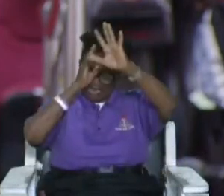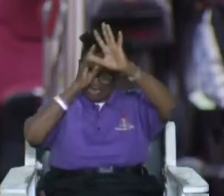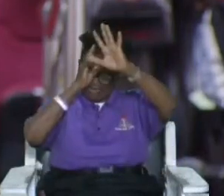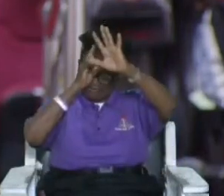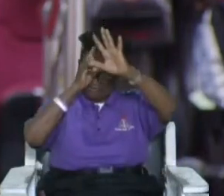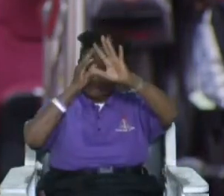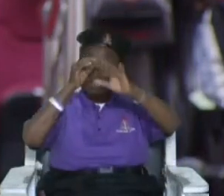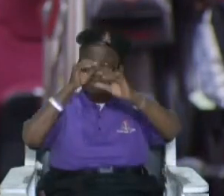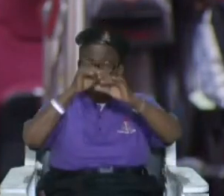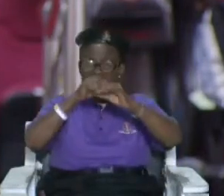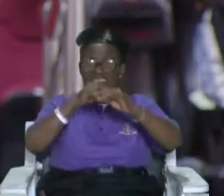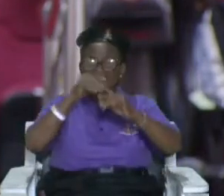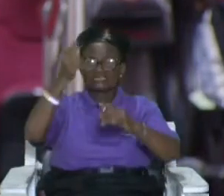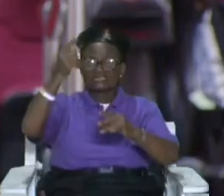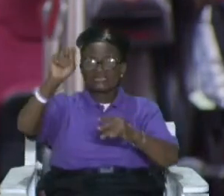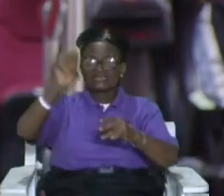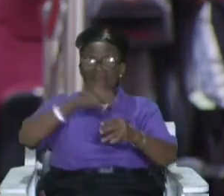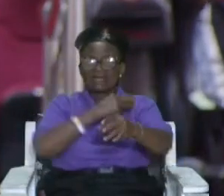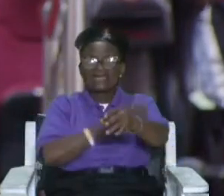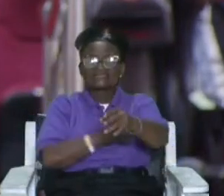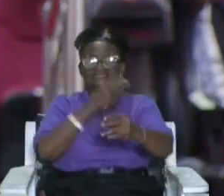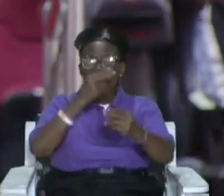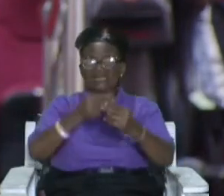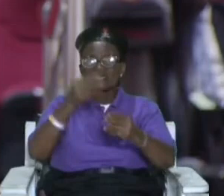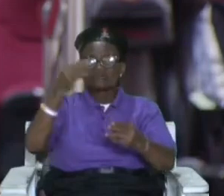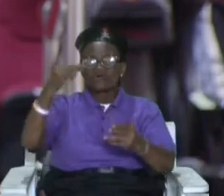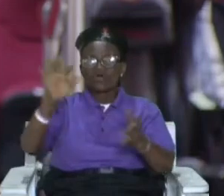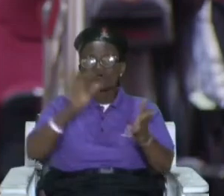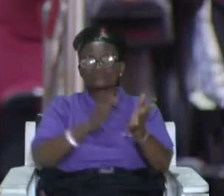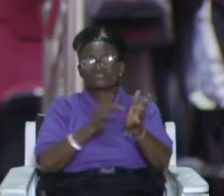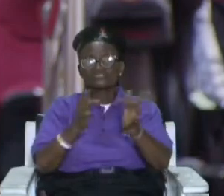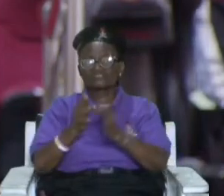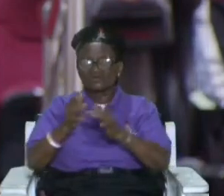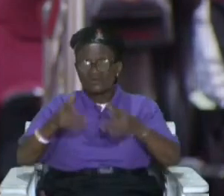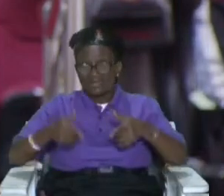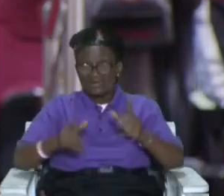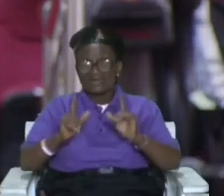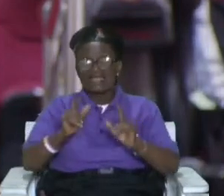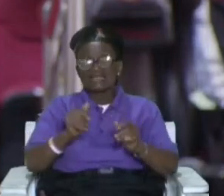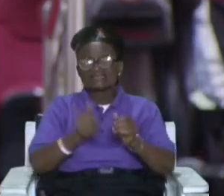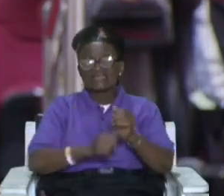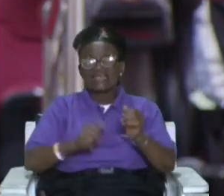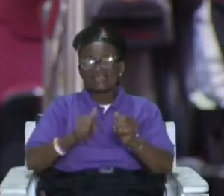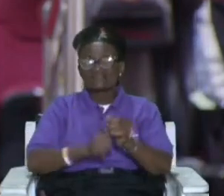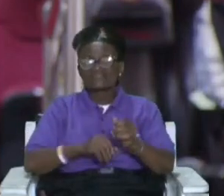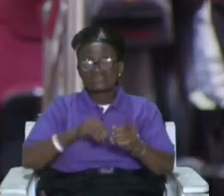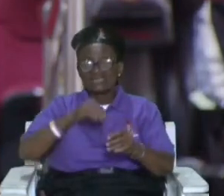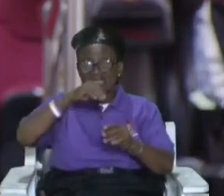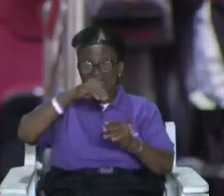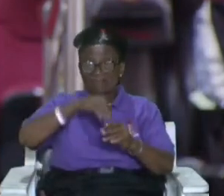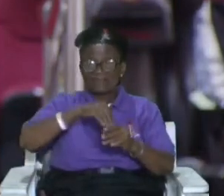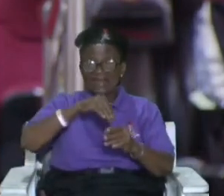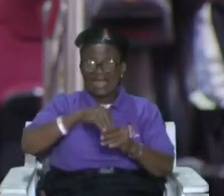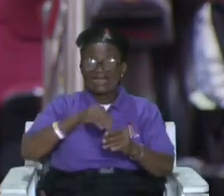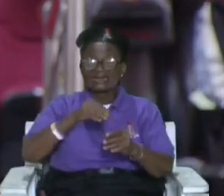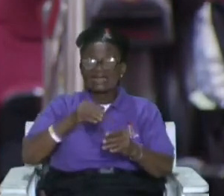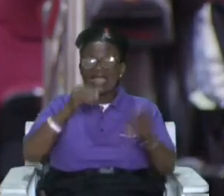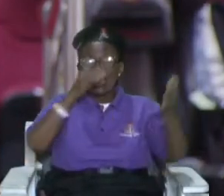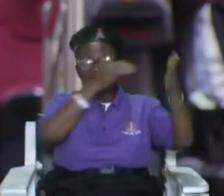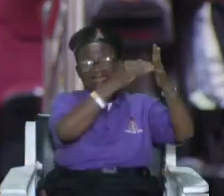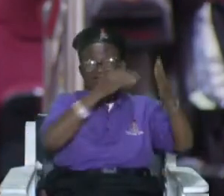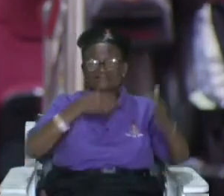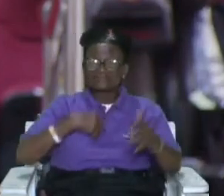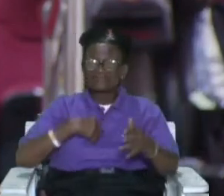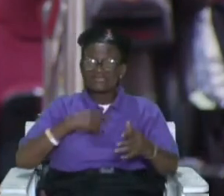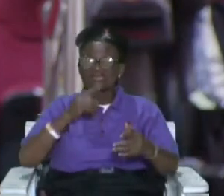in the mighty name of Jesus, let every plan against me be consumed